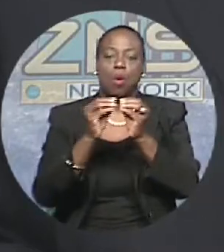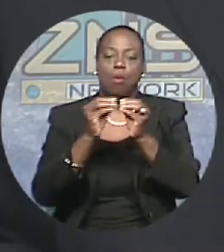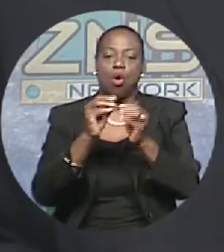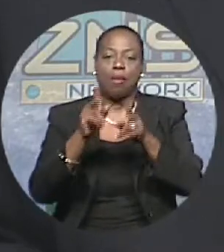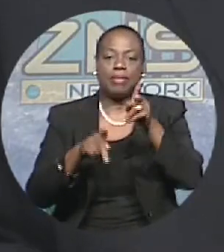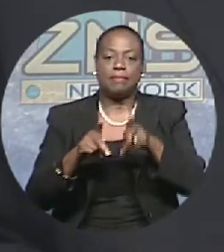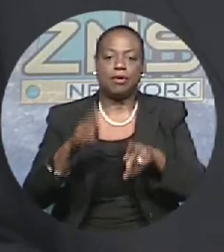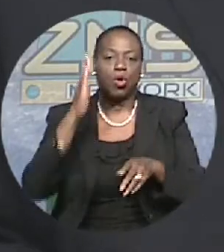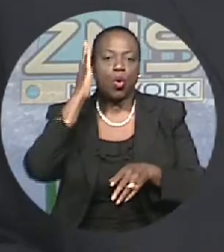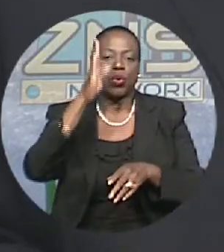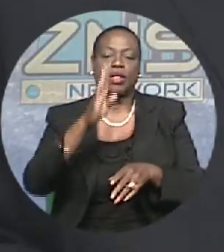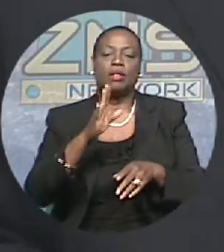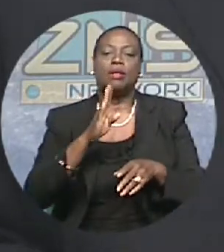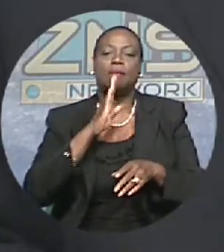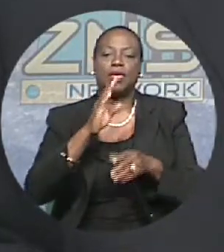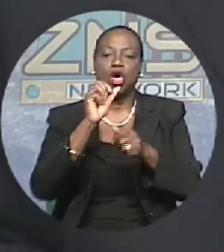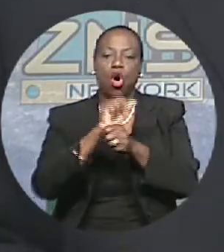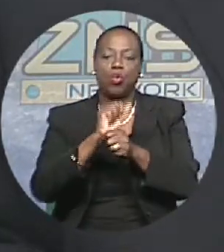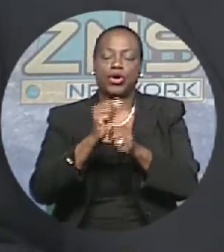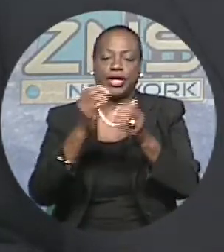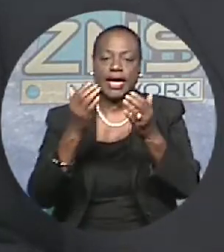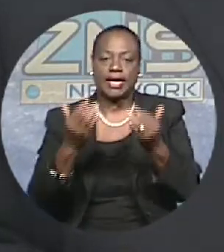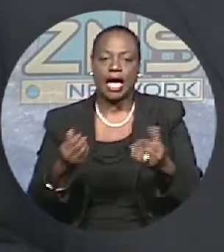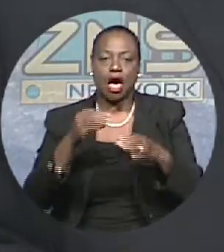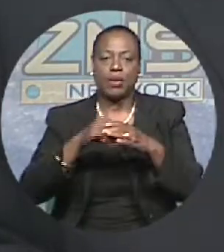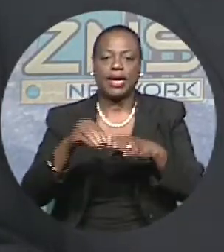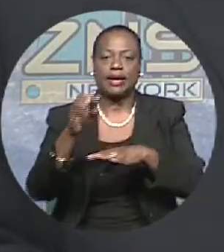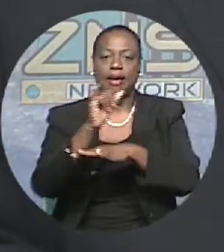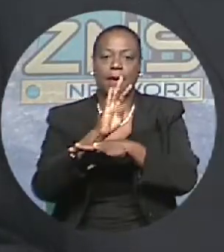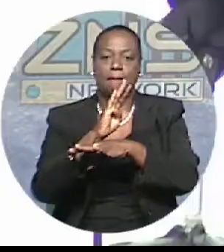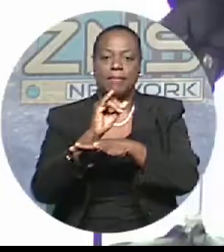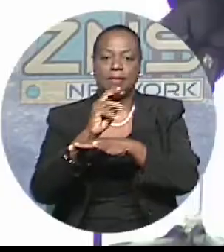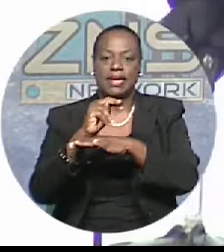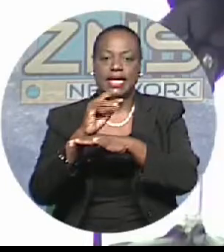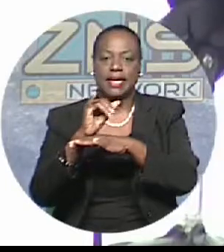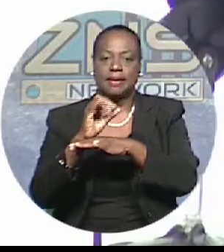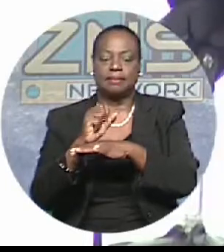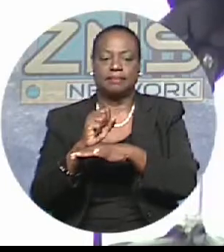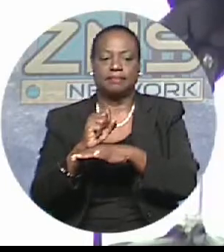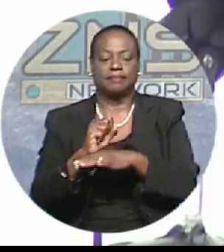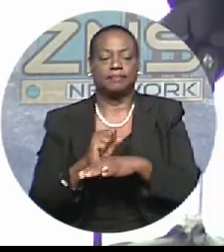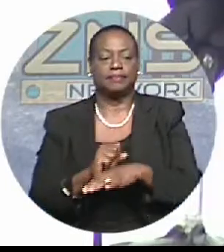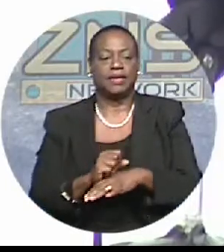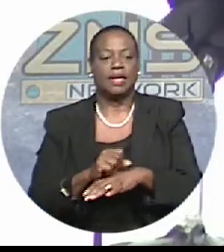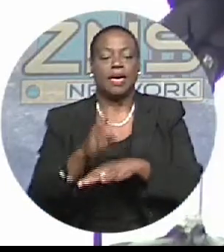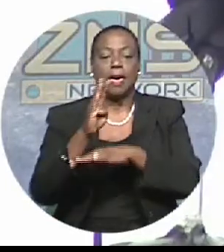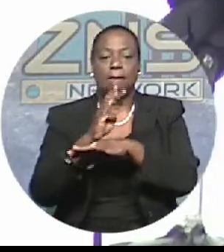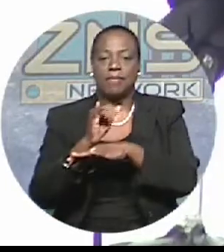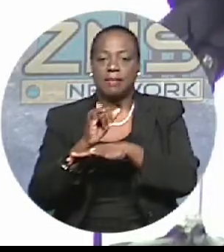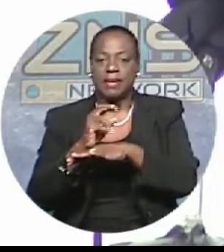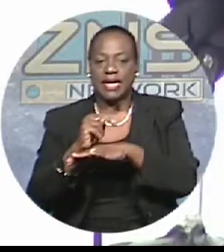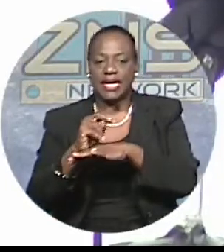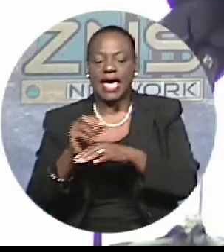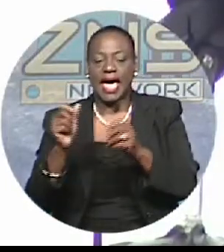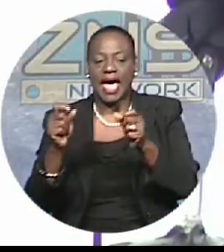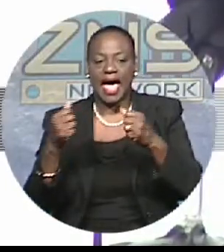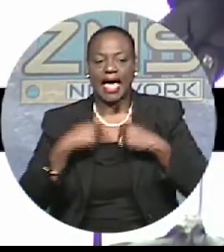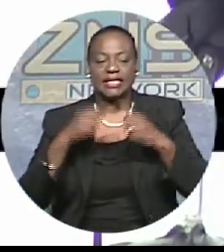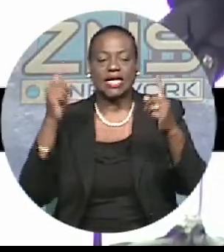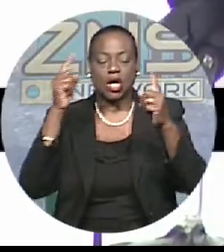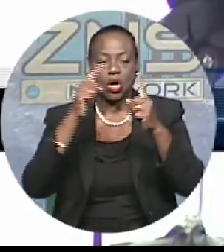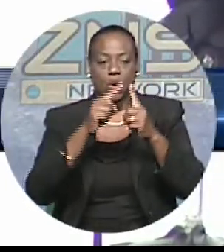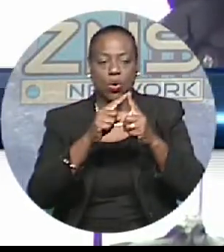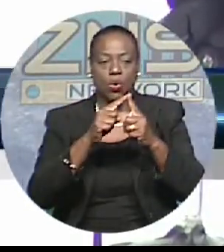takes a look at the expansion and its significance to that island. Bimini has it all. Bimini